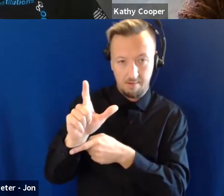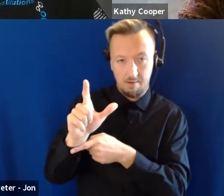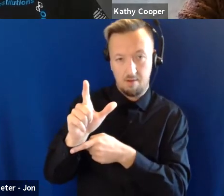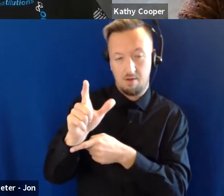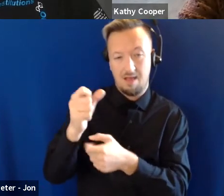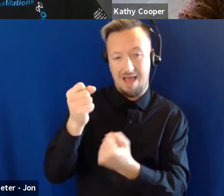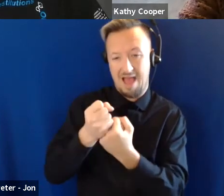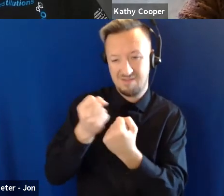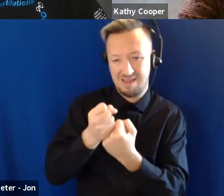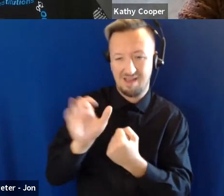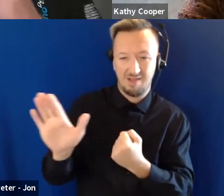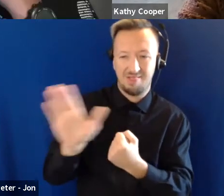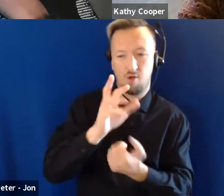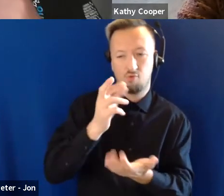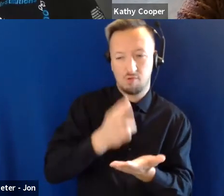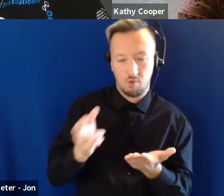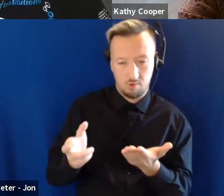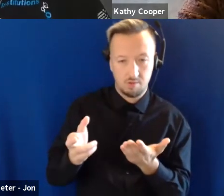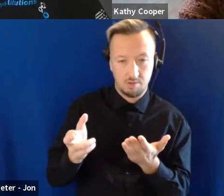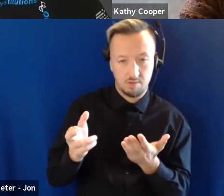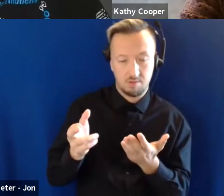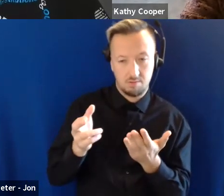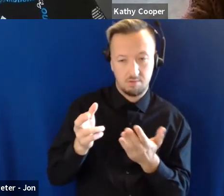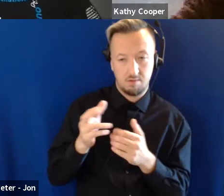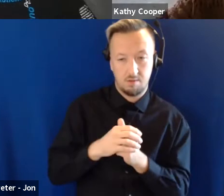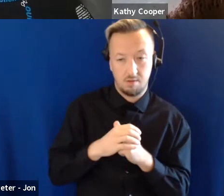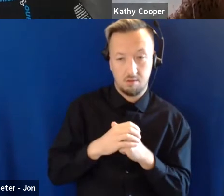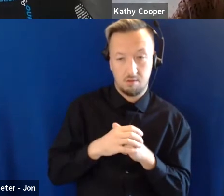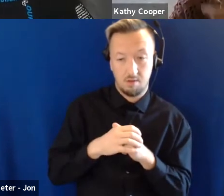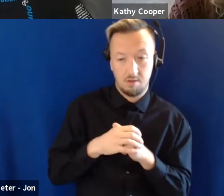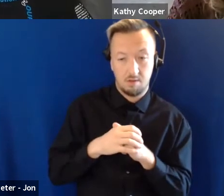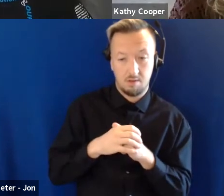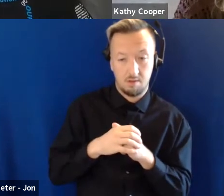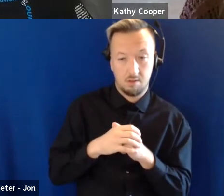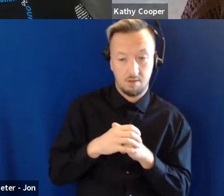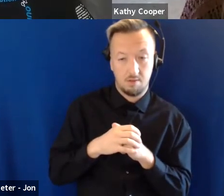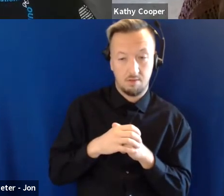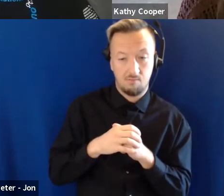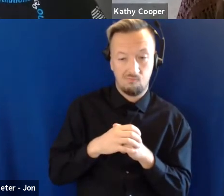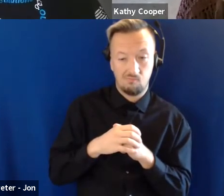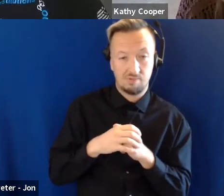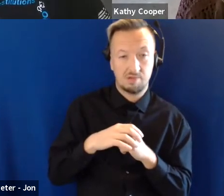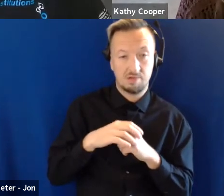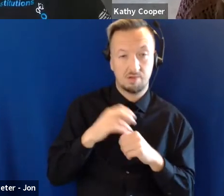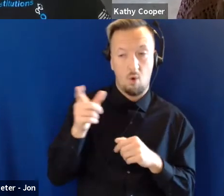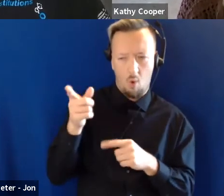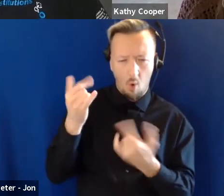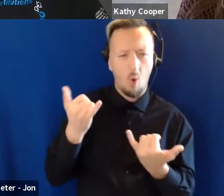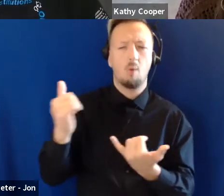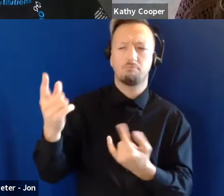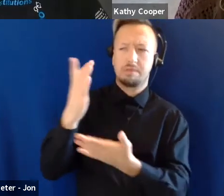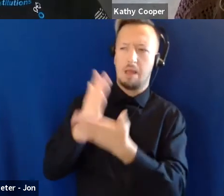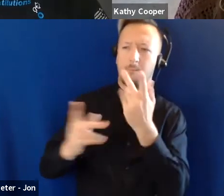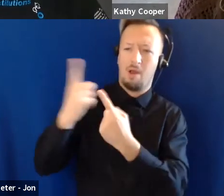the resources that they need to be able to accomplish those things. Sorry. All right, well, there's a few questions, and